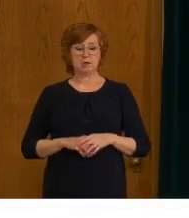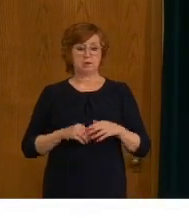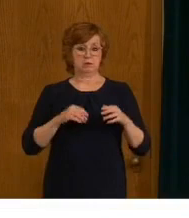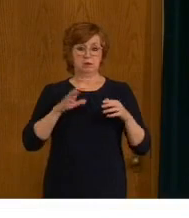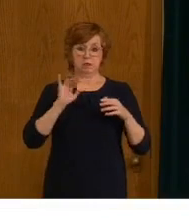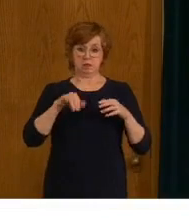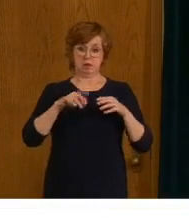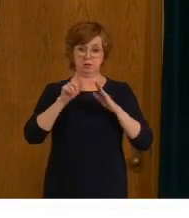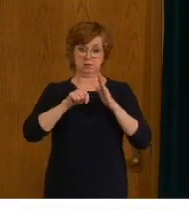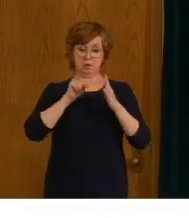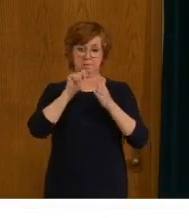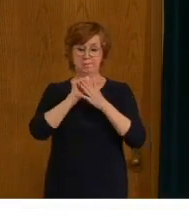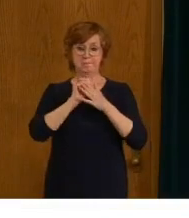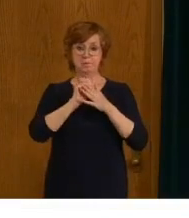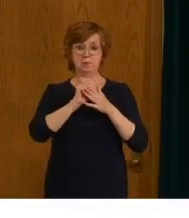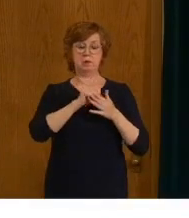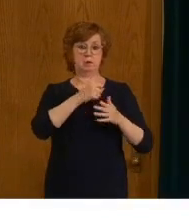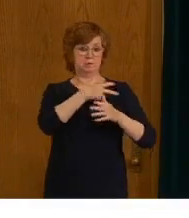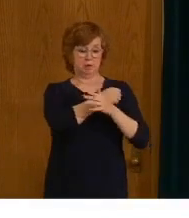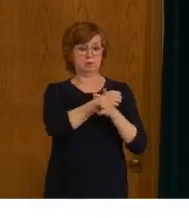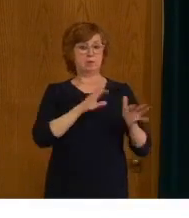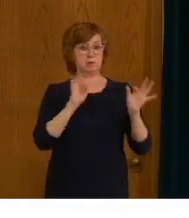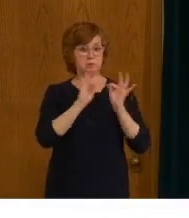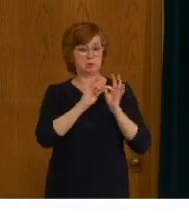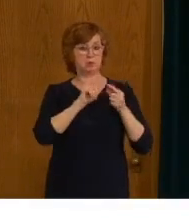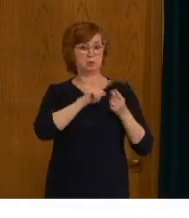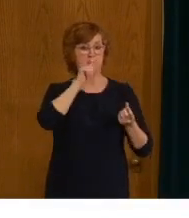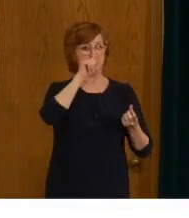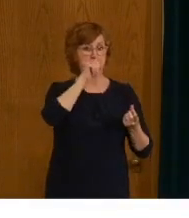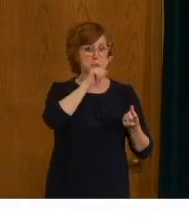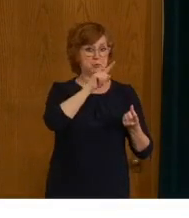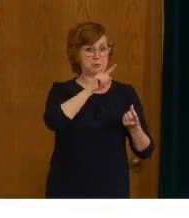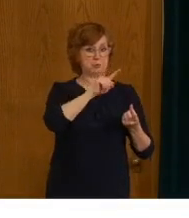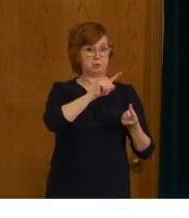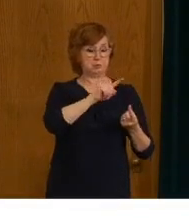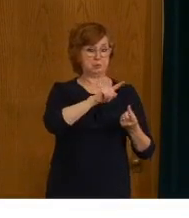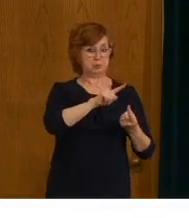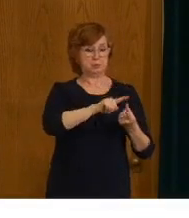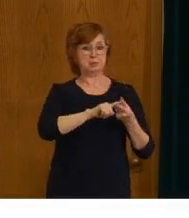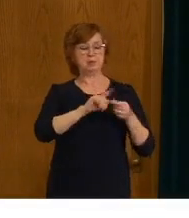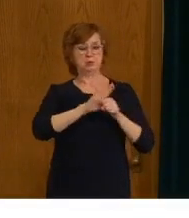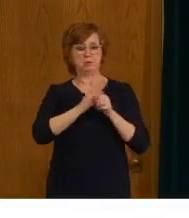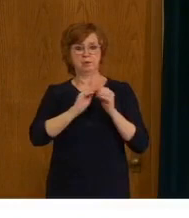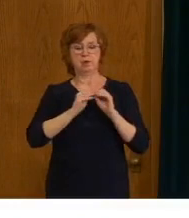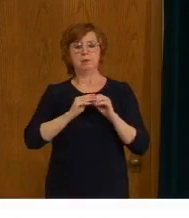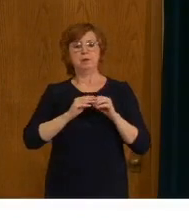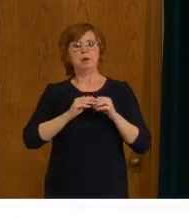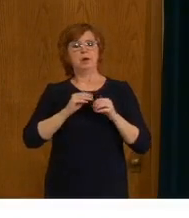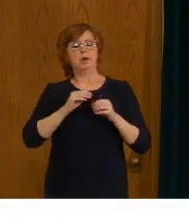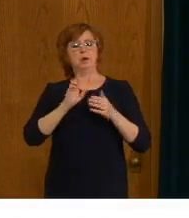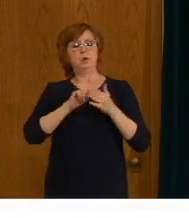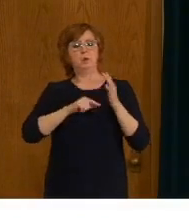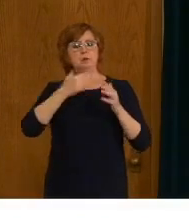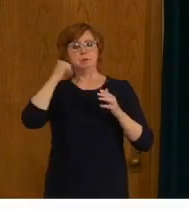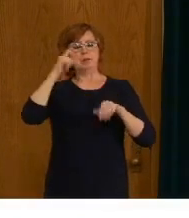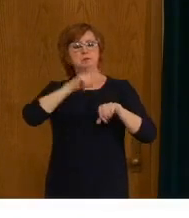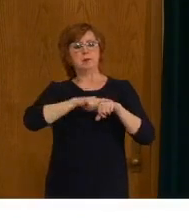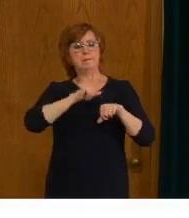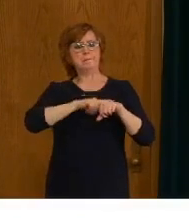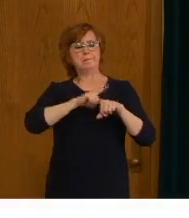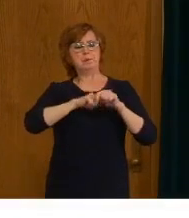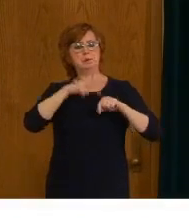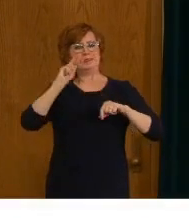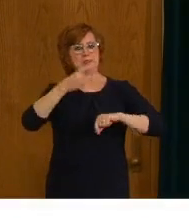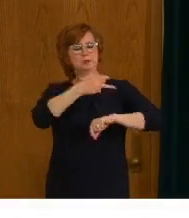decrease our case numbers. Now for second doses, again, the optimum protection is at 12 weeks, but any time after 8